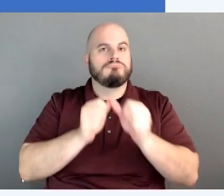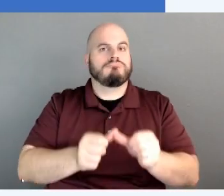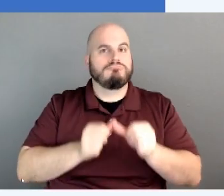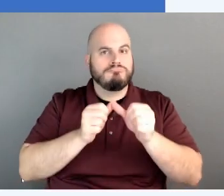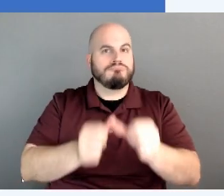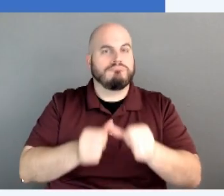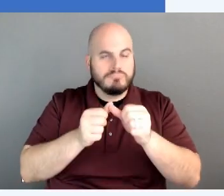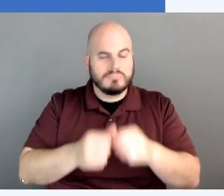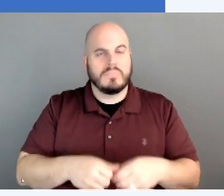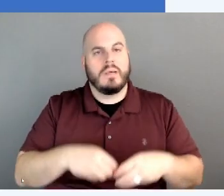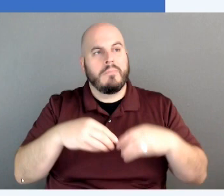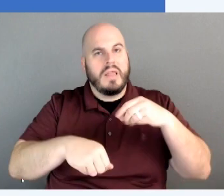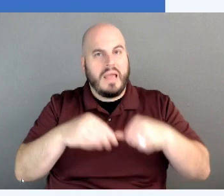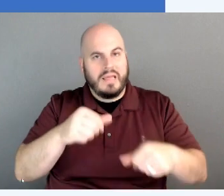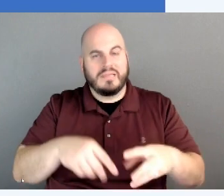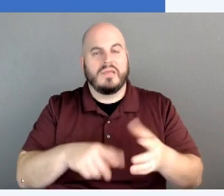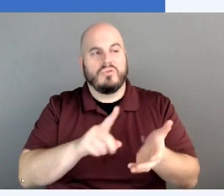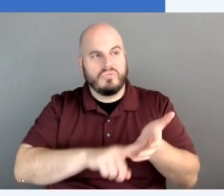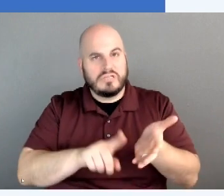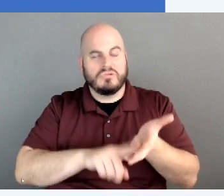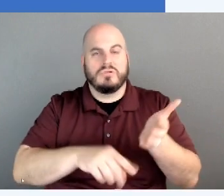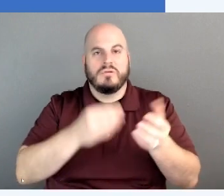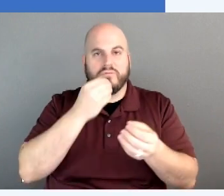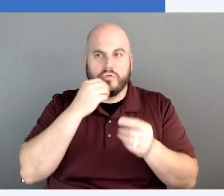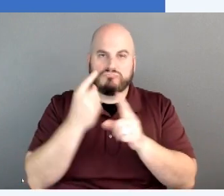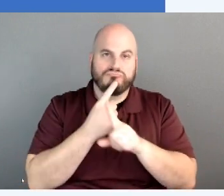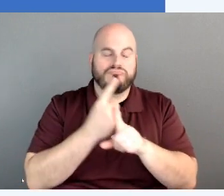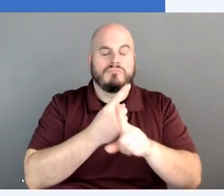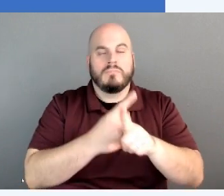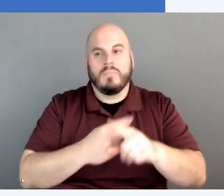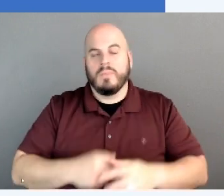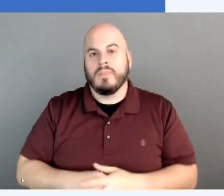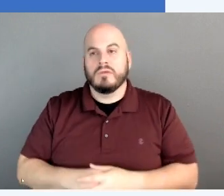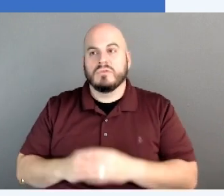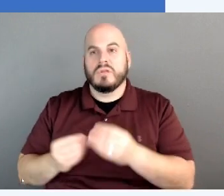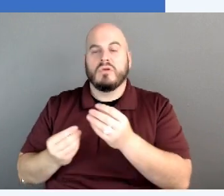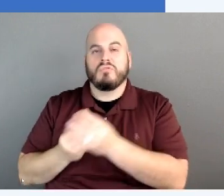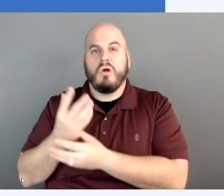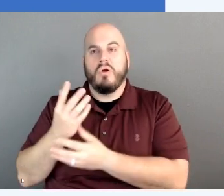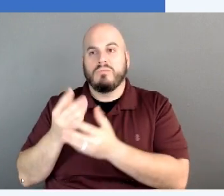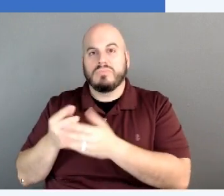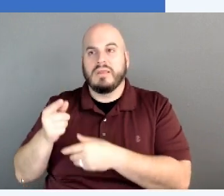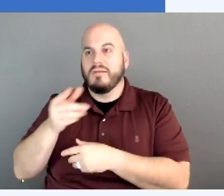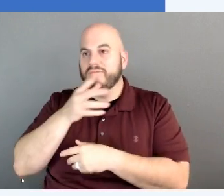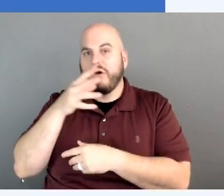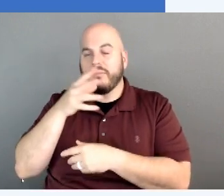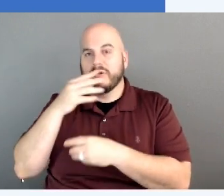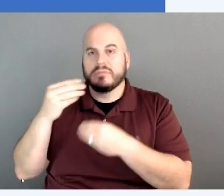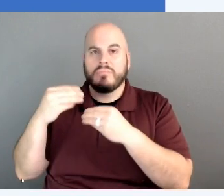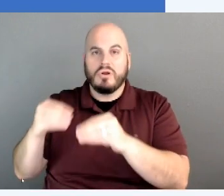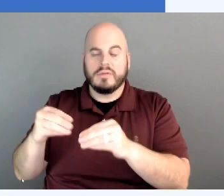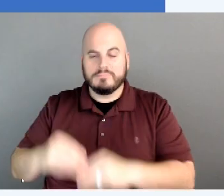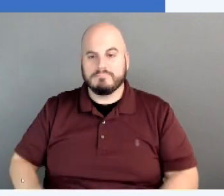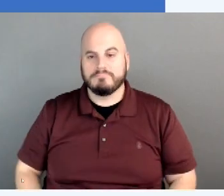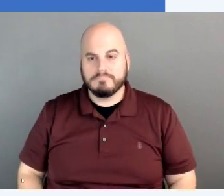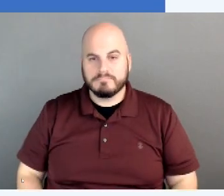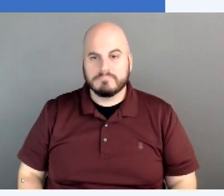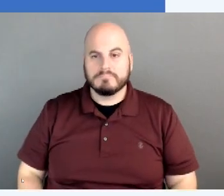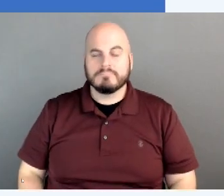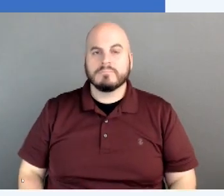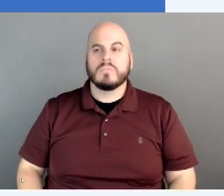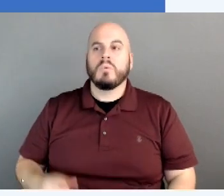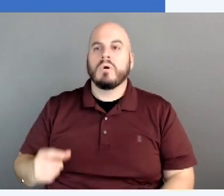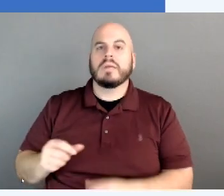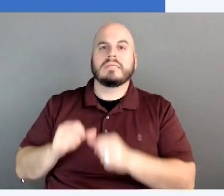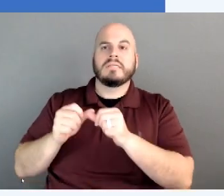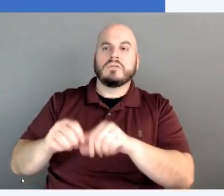they have been able to produce compost that they then use to grow produce that they sell at a farmer's market, at our farmer's market. And so they'll continue to do that work.